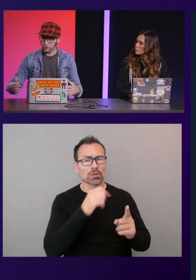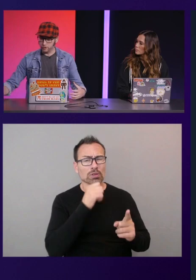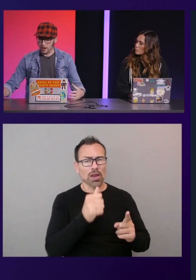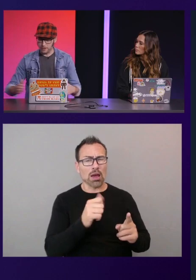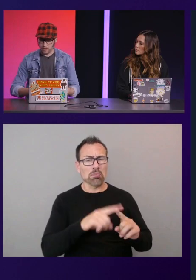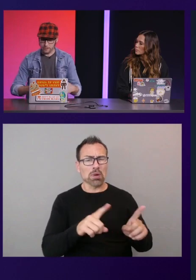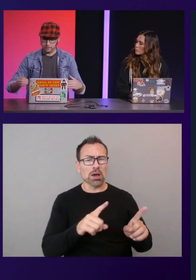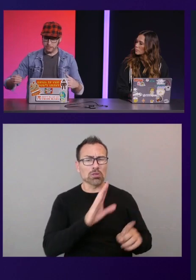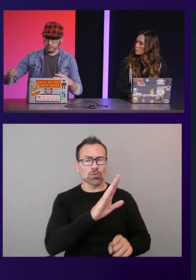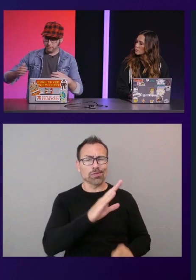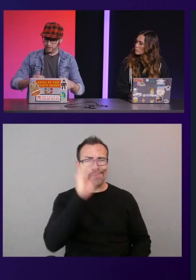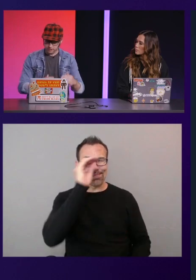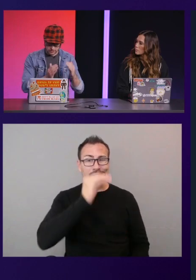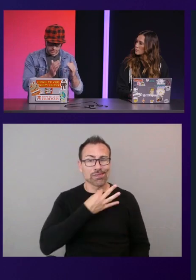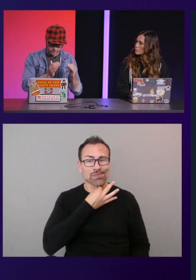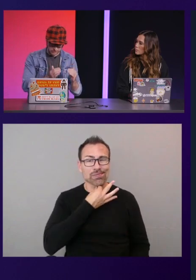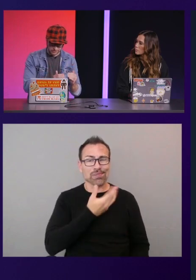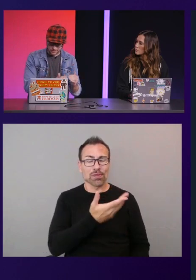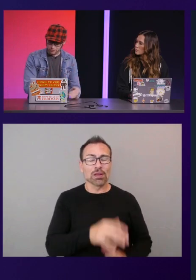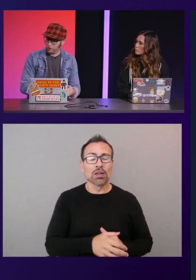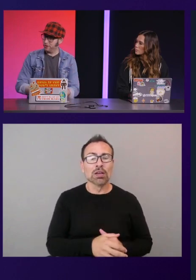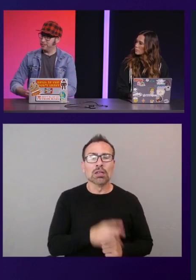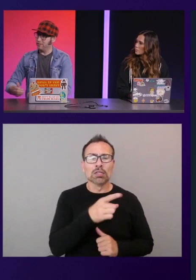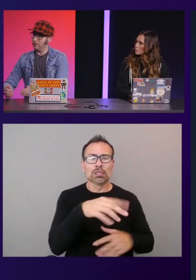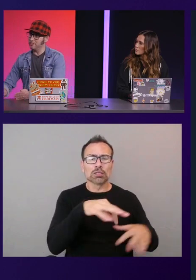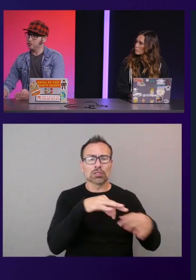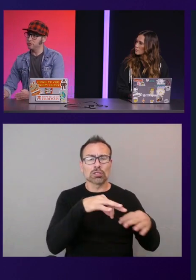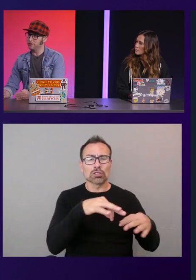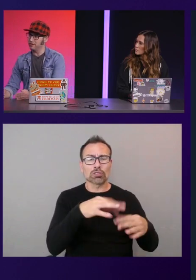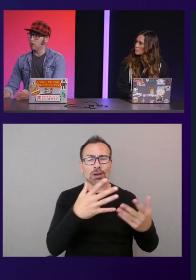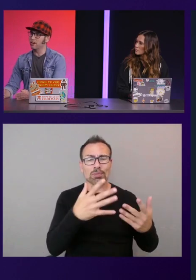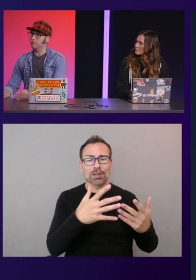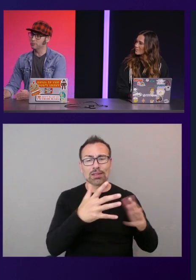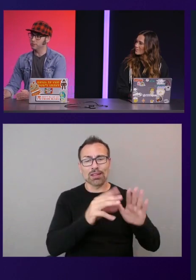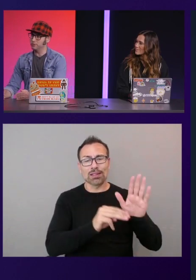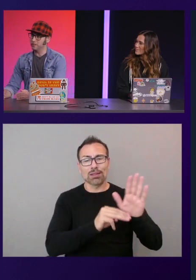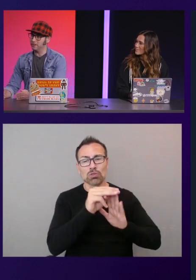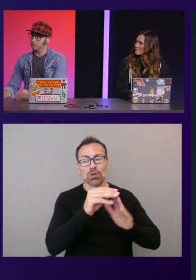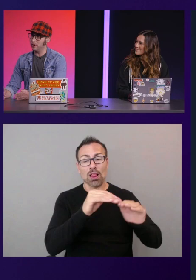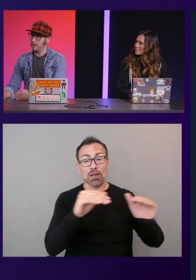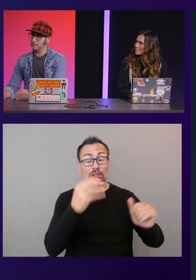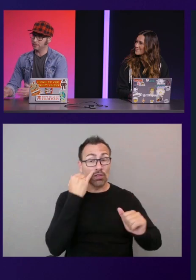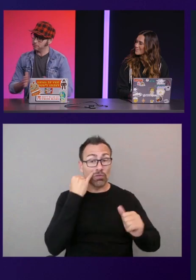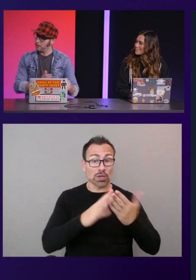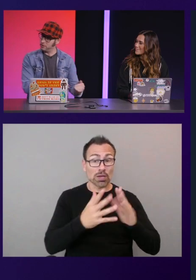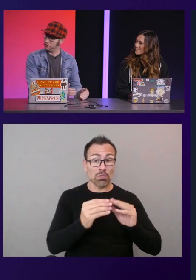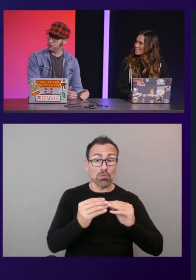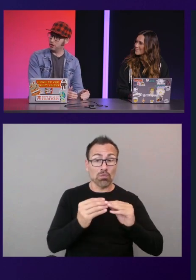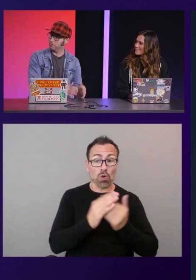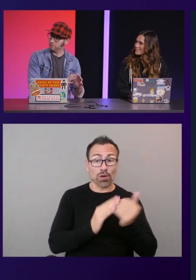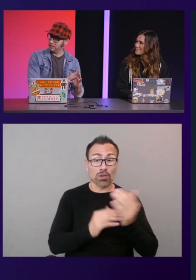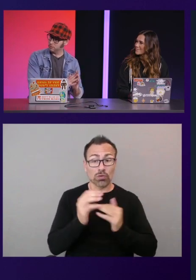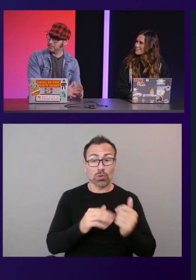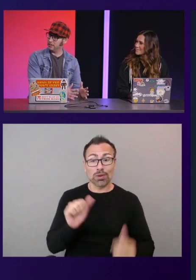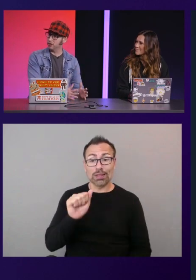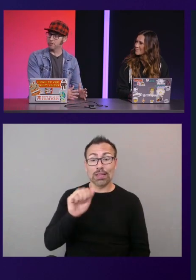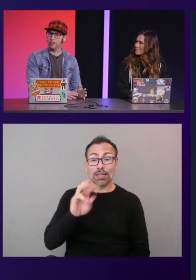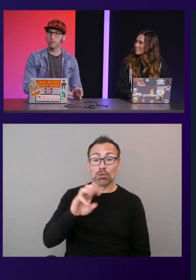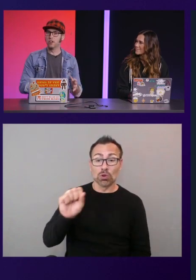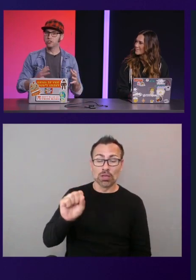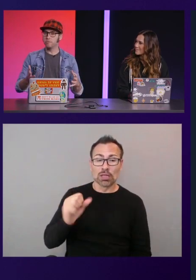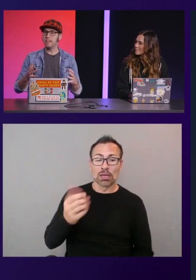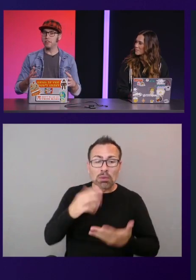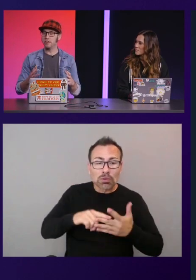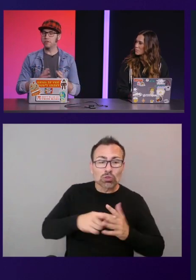What you're describing, obviously, like is the maturity level as you get more comfortable with AWS. Like maybe you start as a beginner,